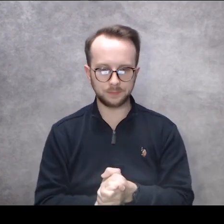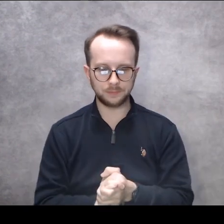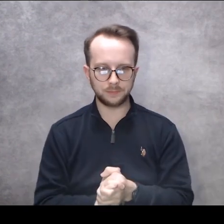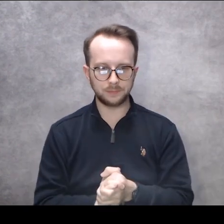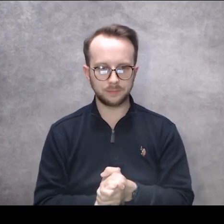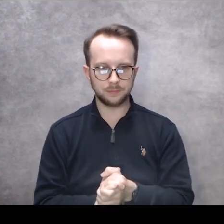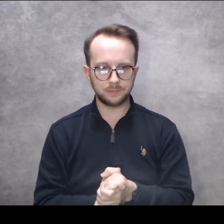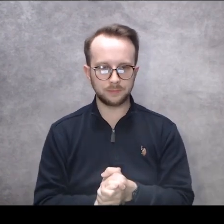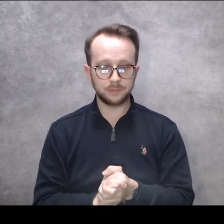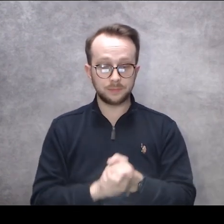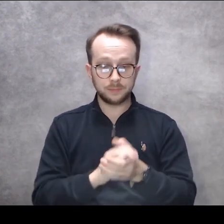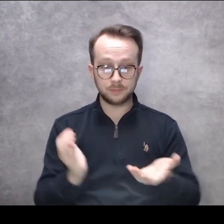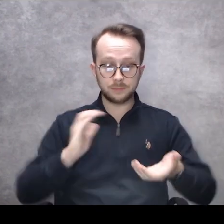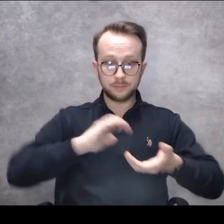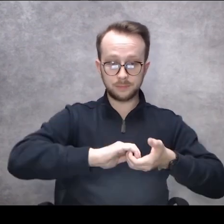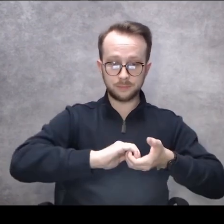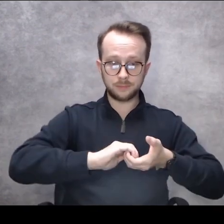Collaboration,